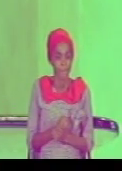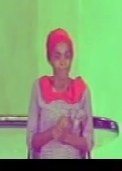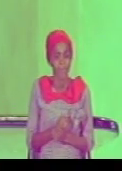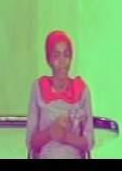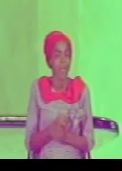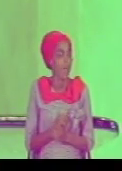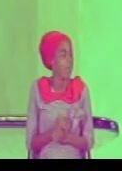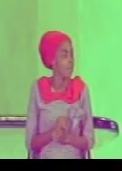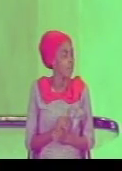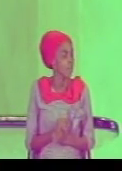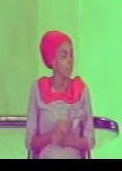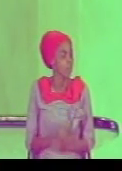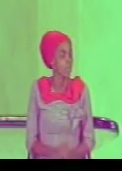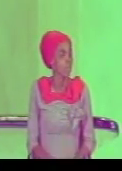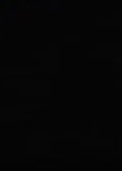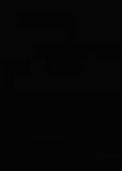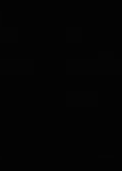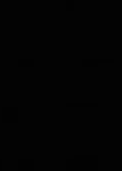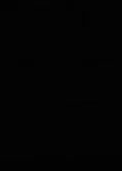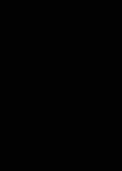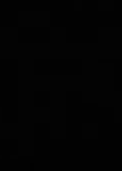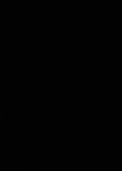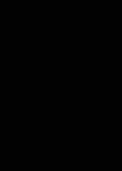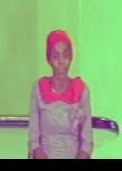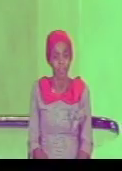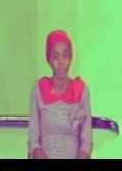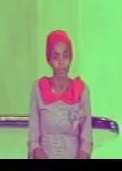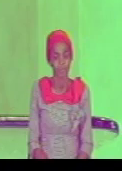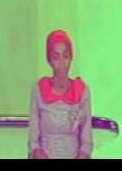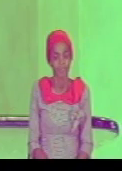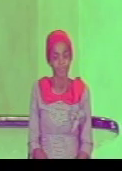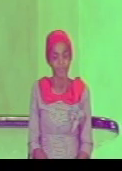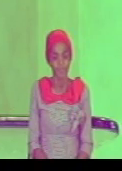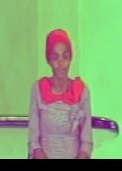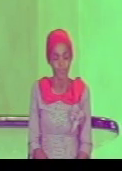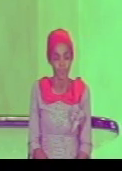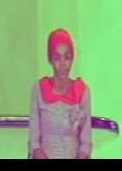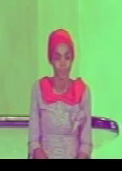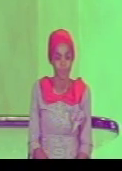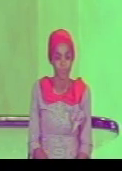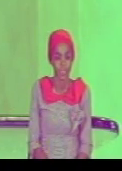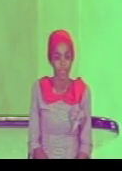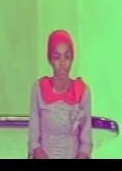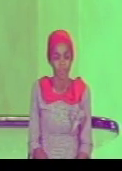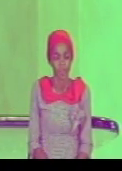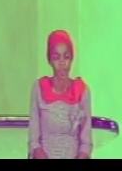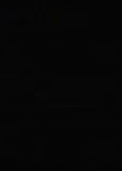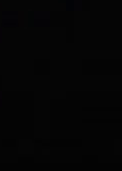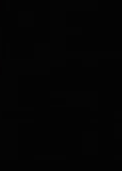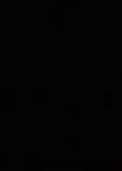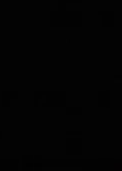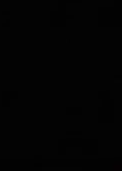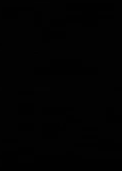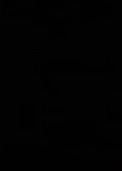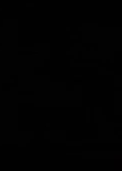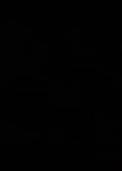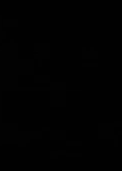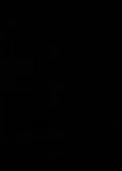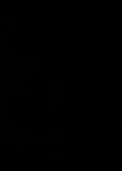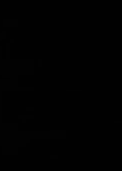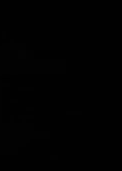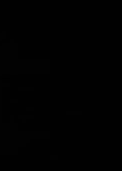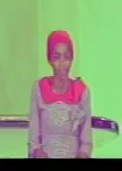ashamed. I will not be ashamed. I will not be ashamed. I will not be